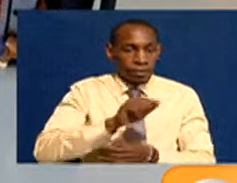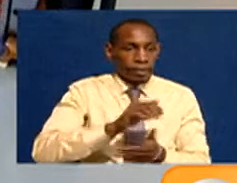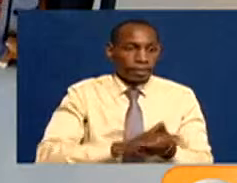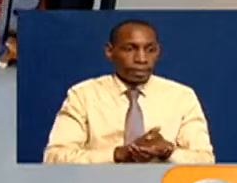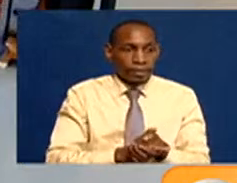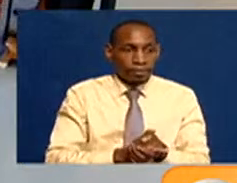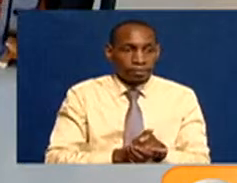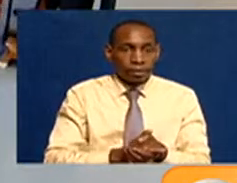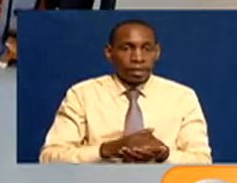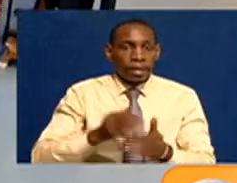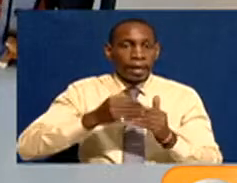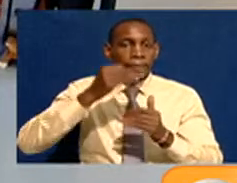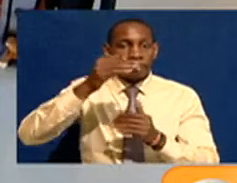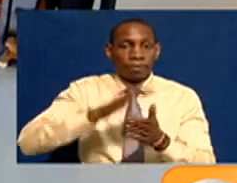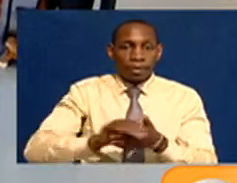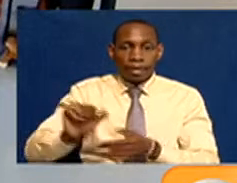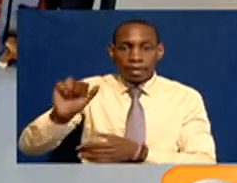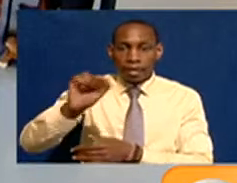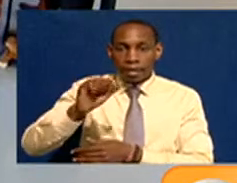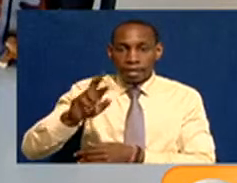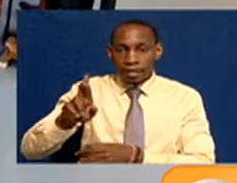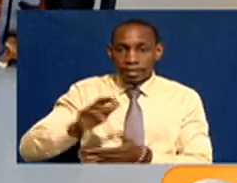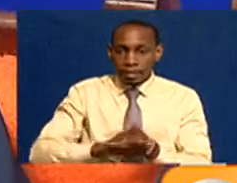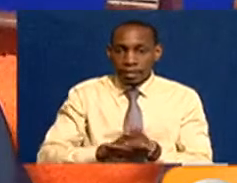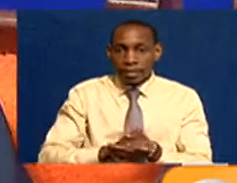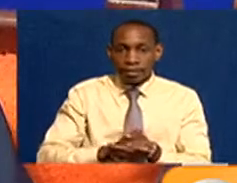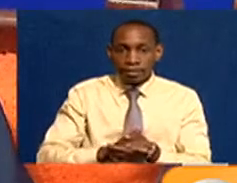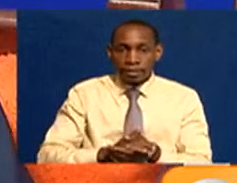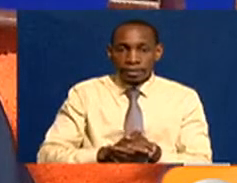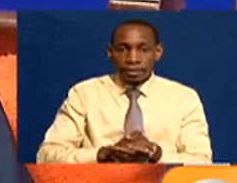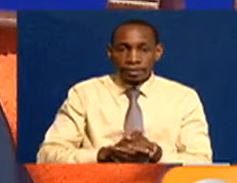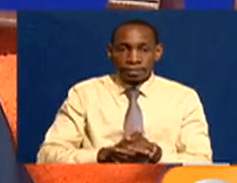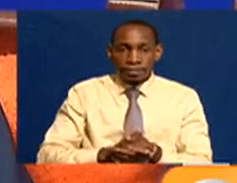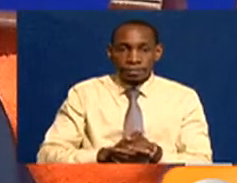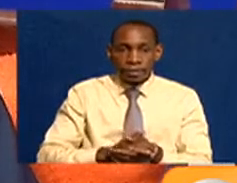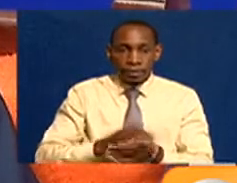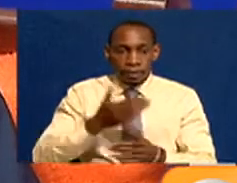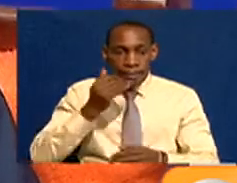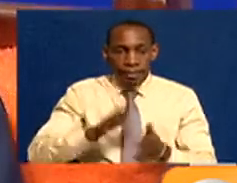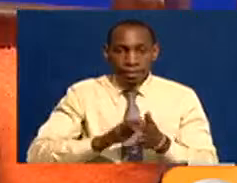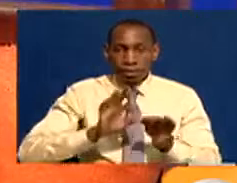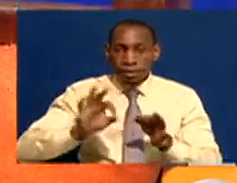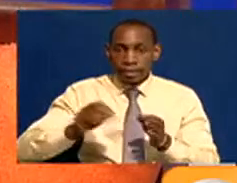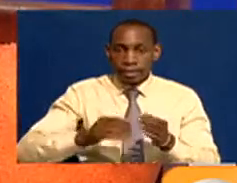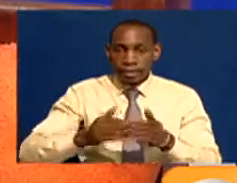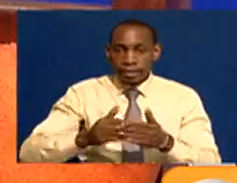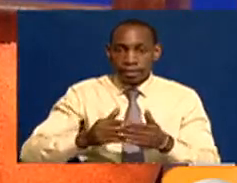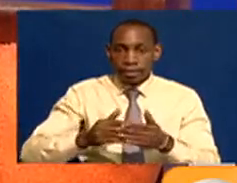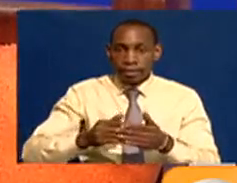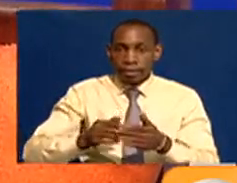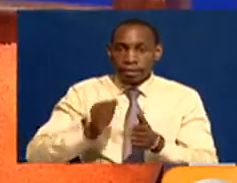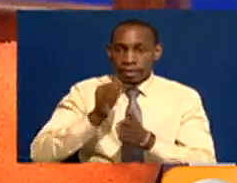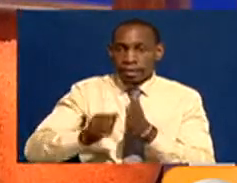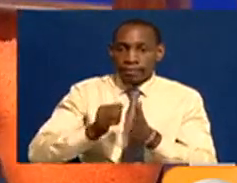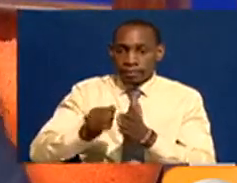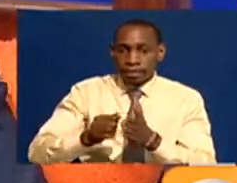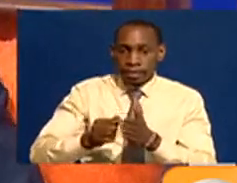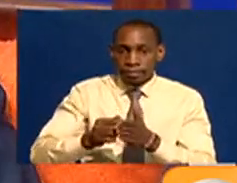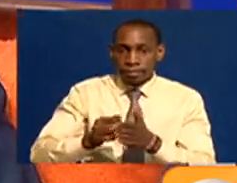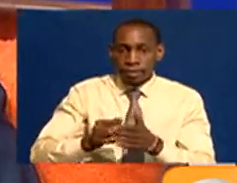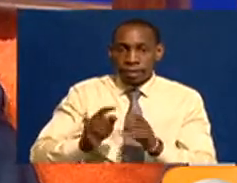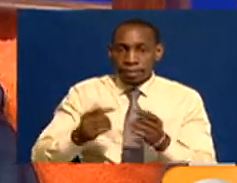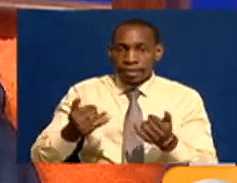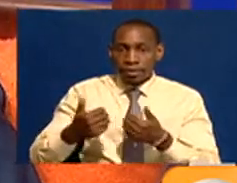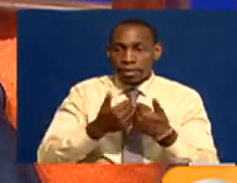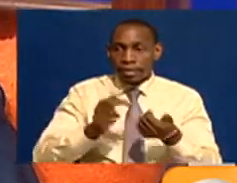SGR will make sense if it goes past Naivasha. At the moment, it is because of the constraints